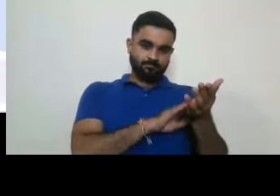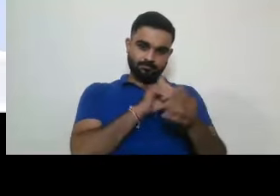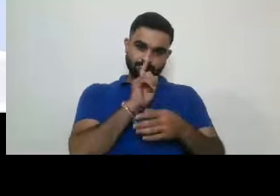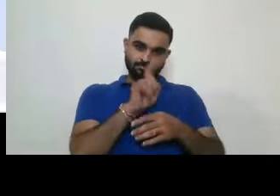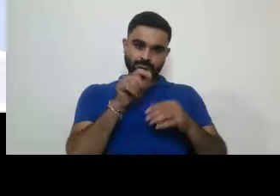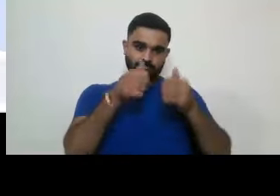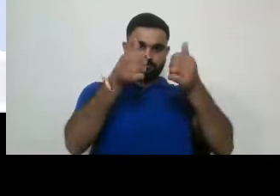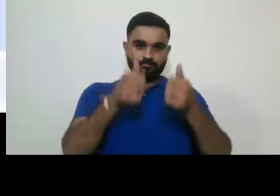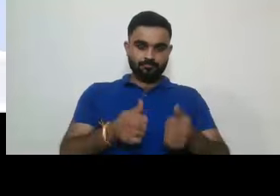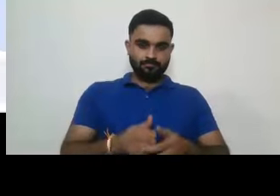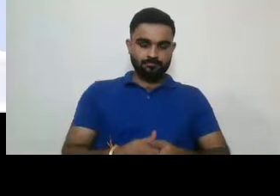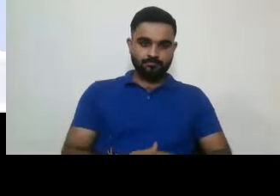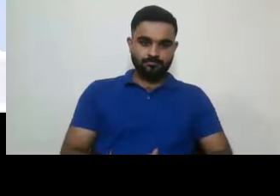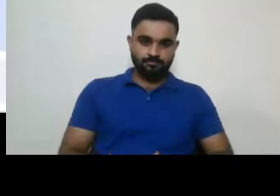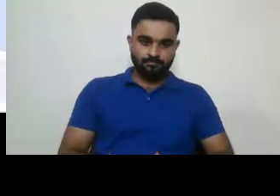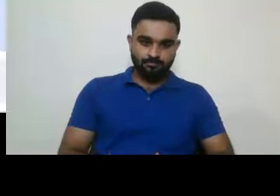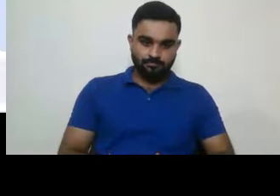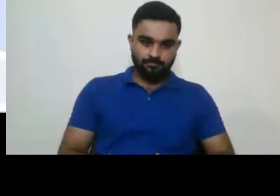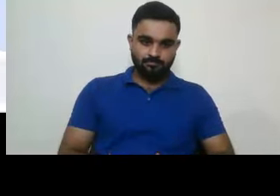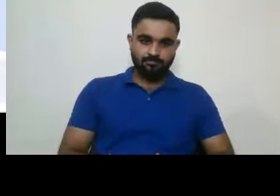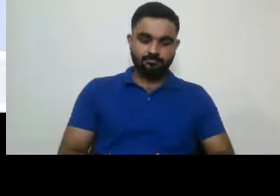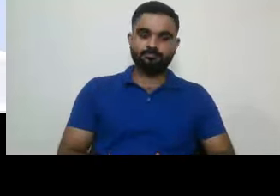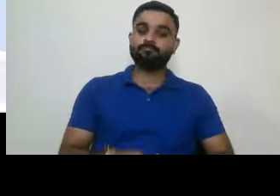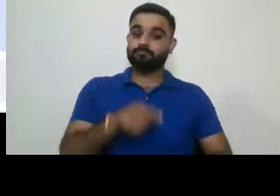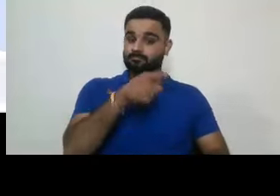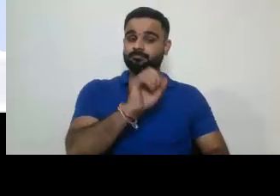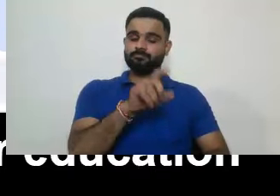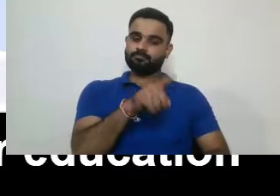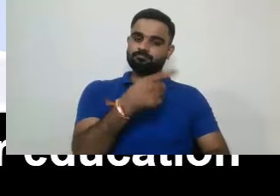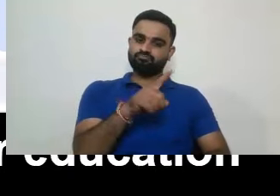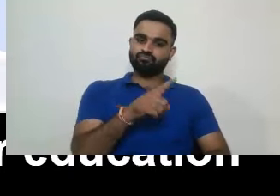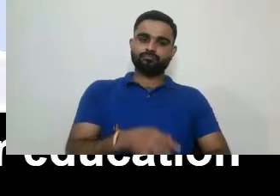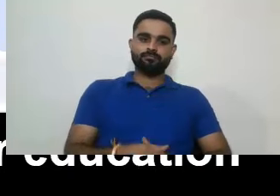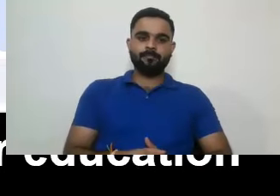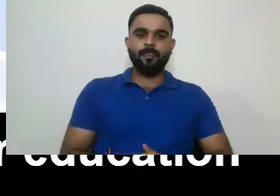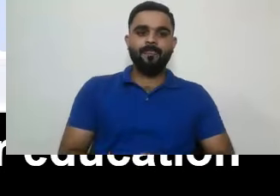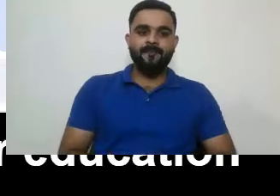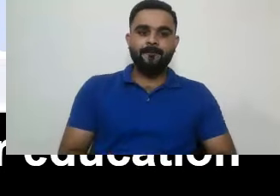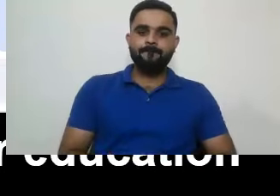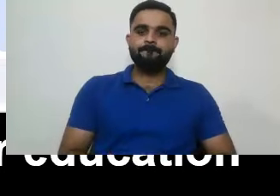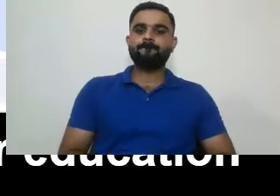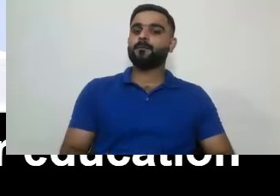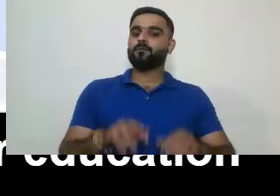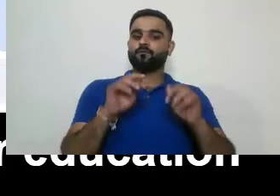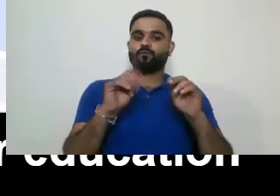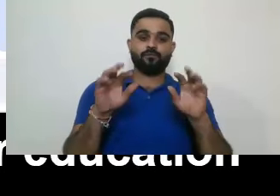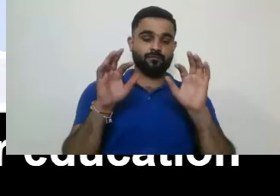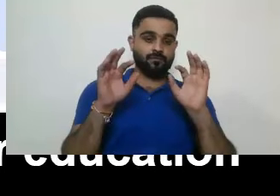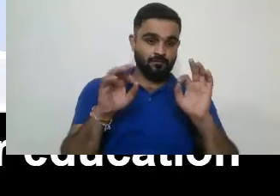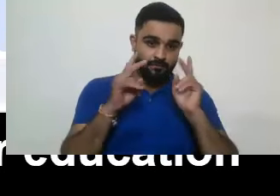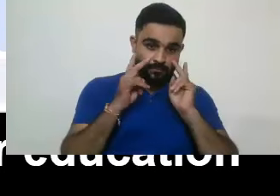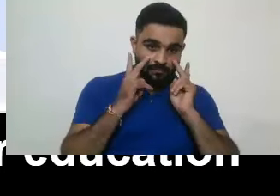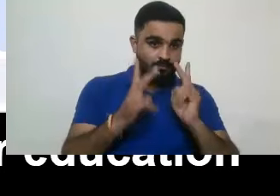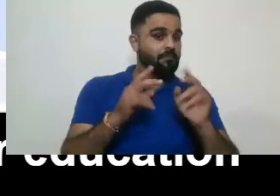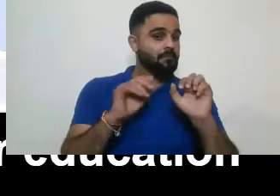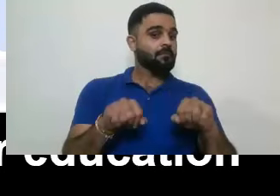result at the bottom. Yeah, that's the one. Yeah. All right. So we do